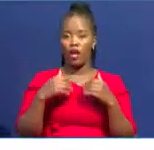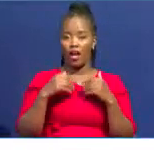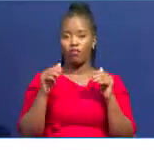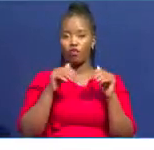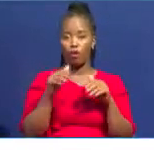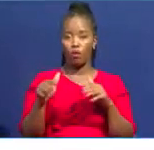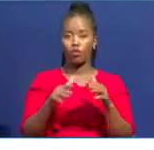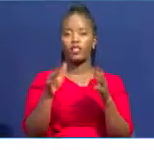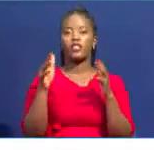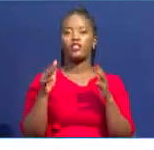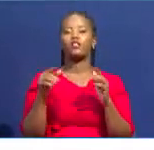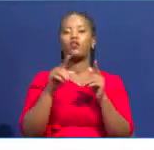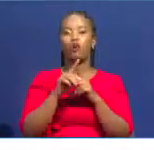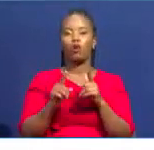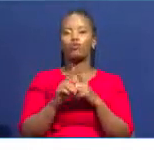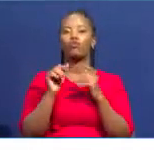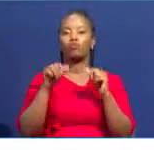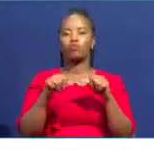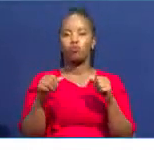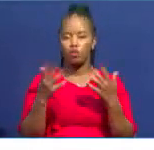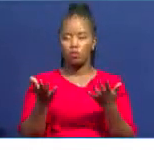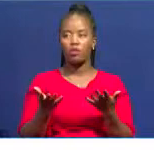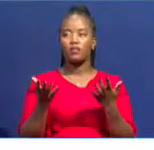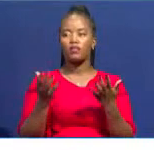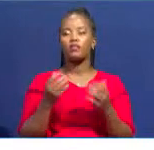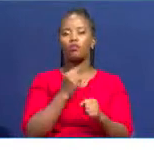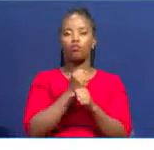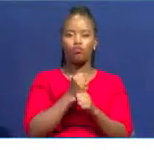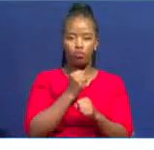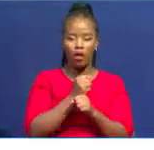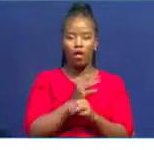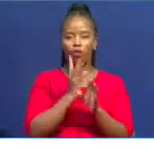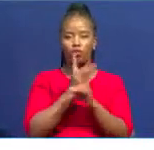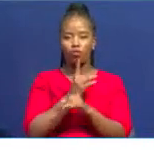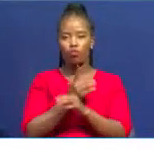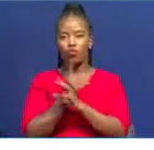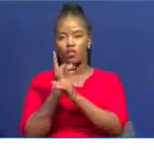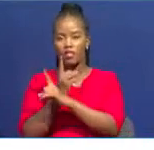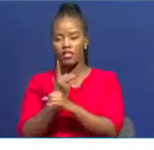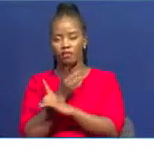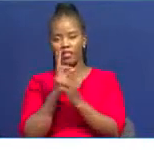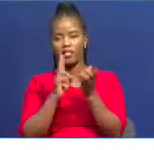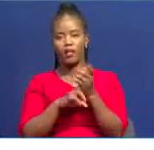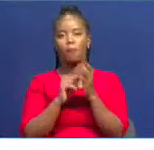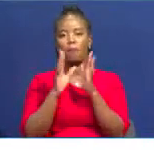and that we can even be able to scale as we work with our different partners.